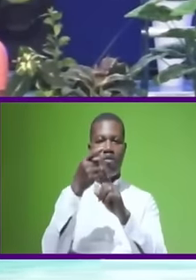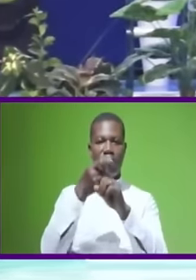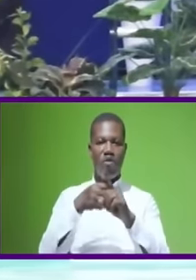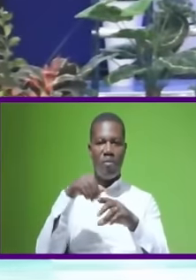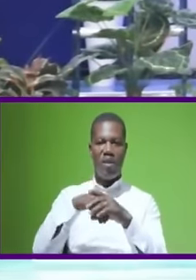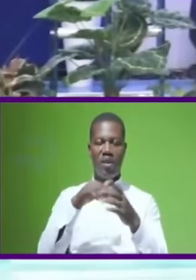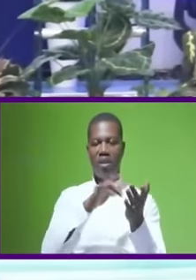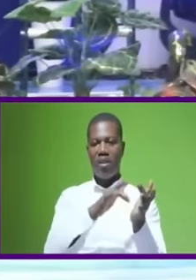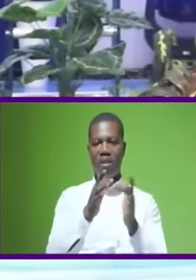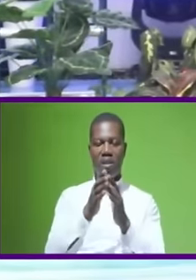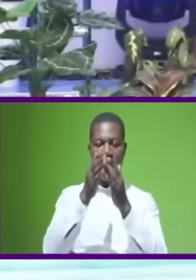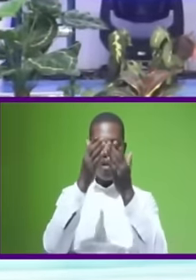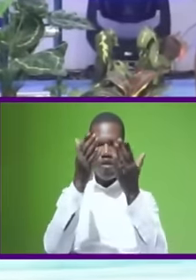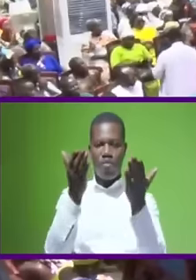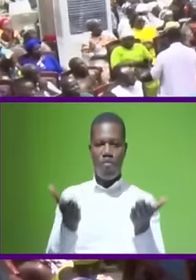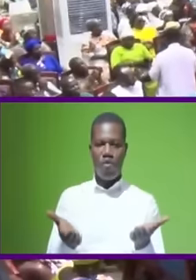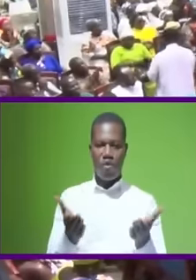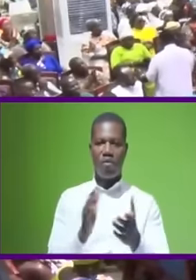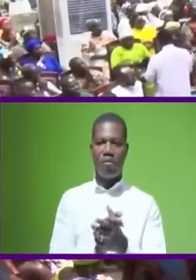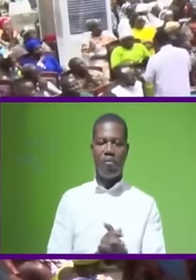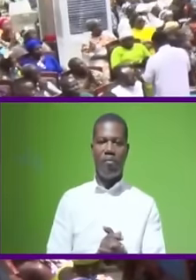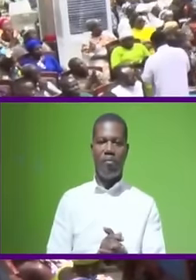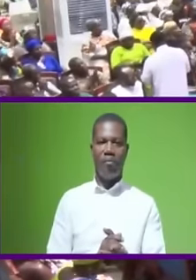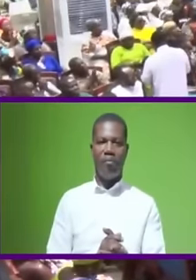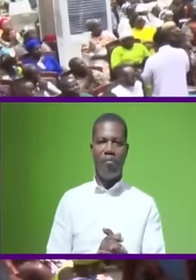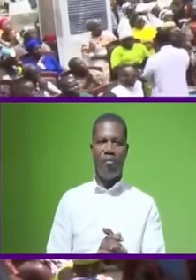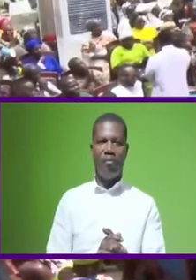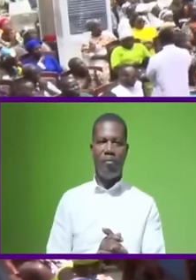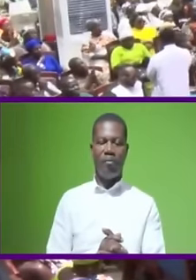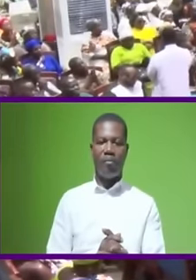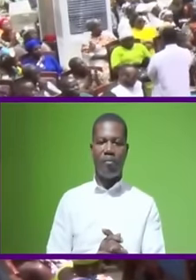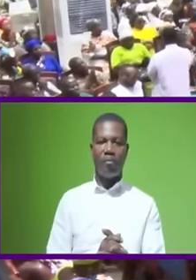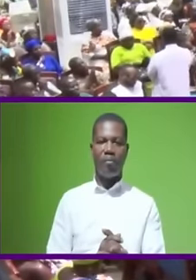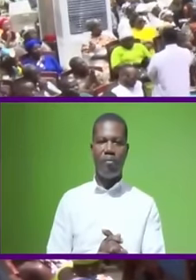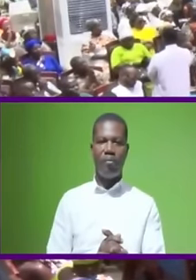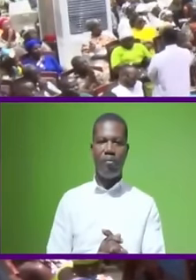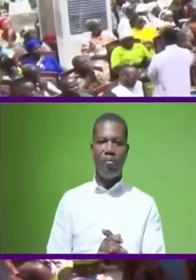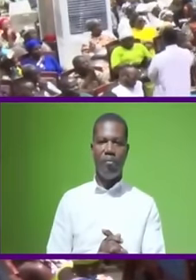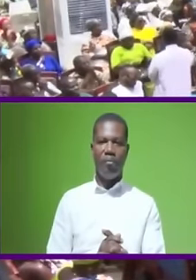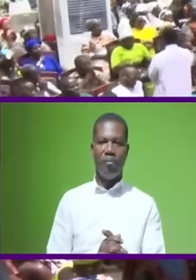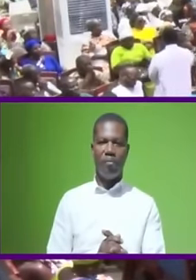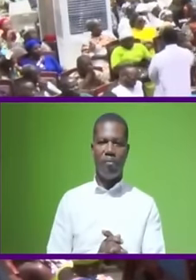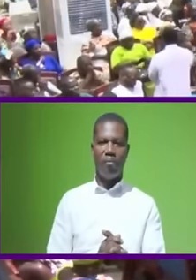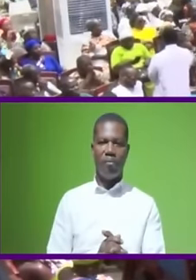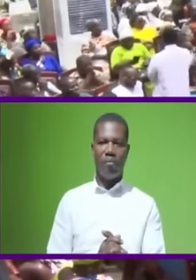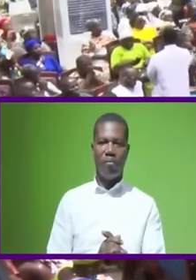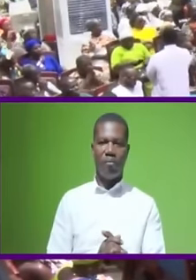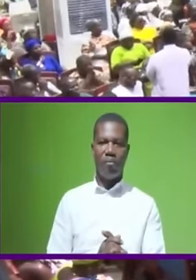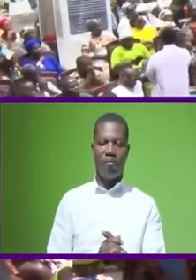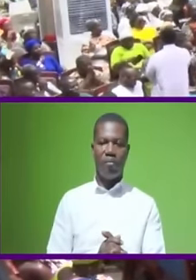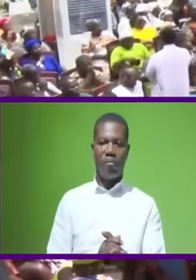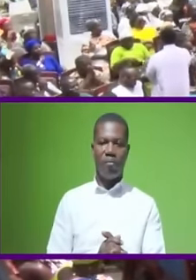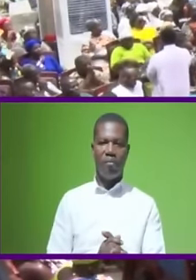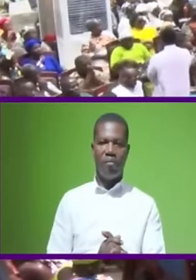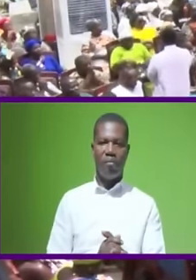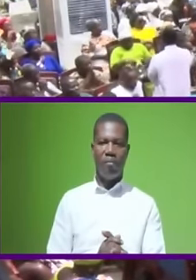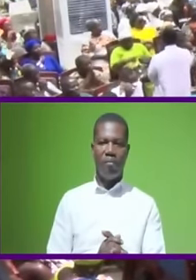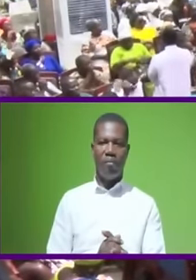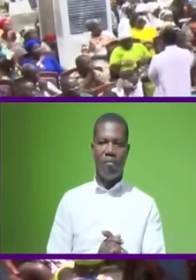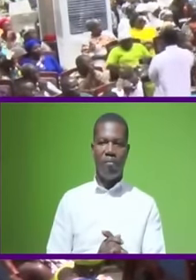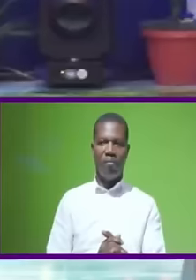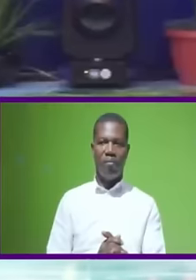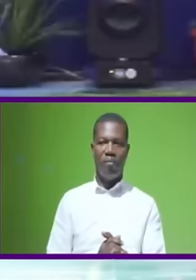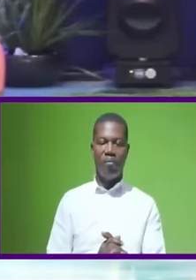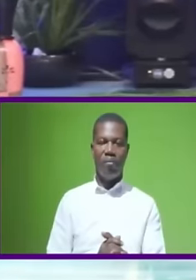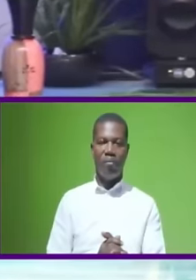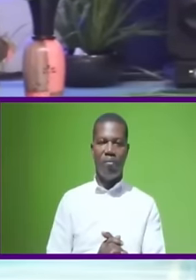it is only with my ministry that I've been able to show you my origin in the Bible. Roma,